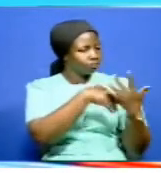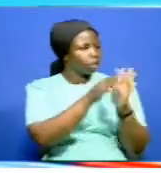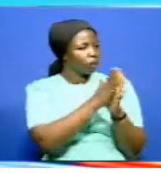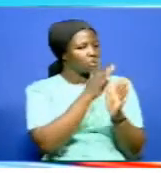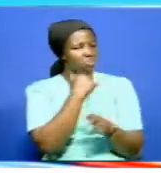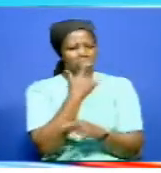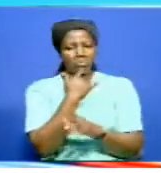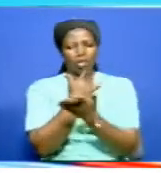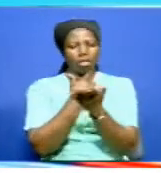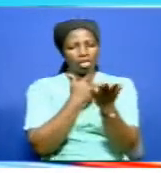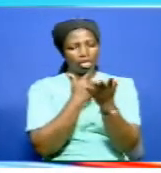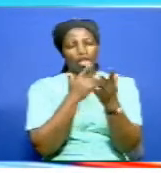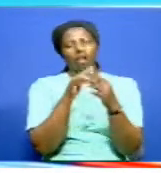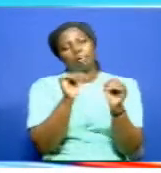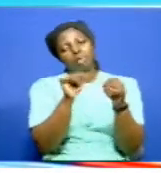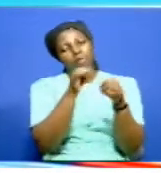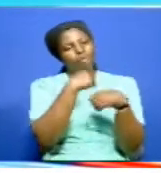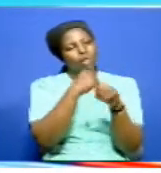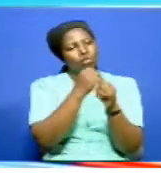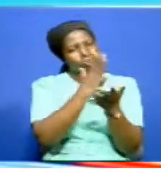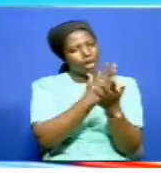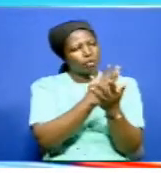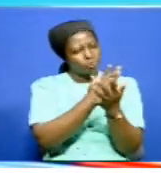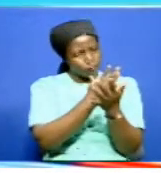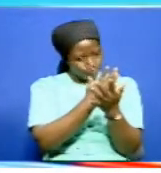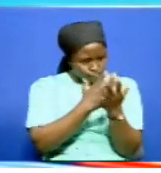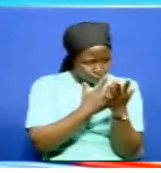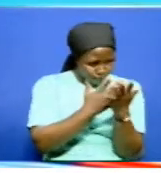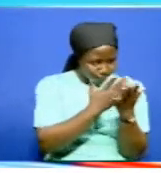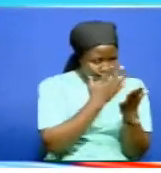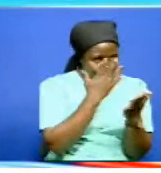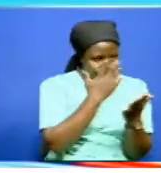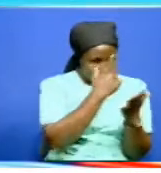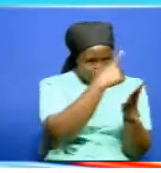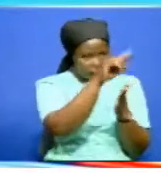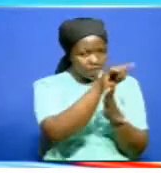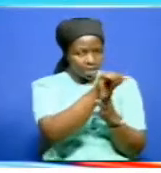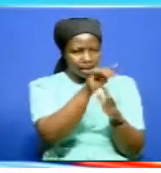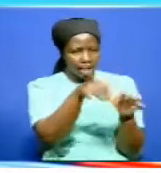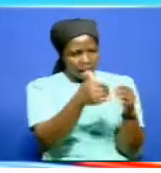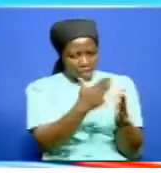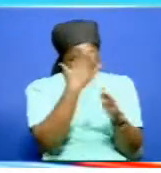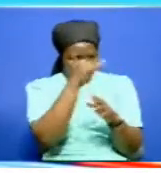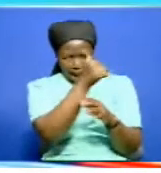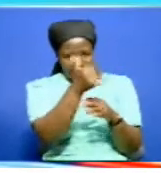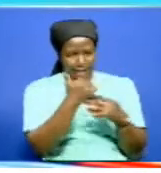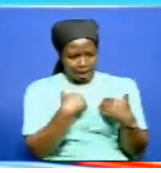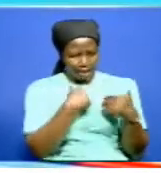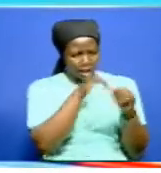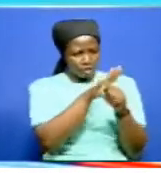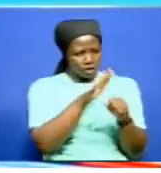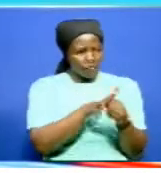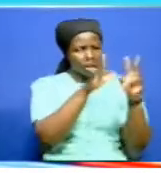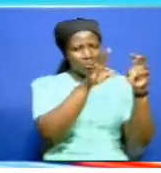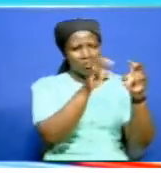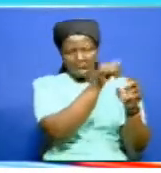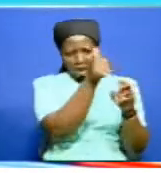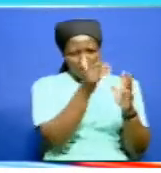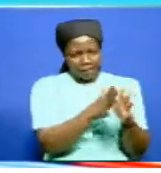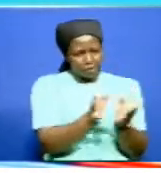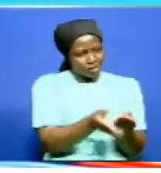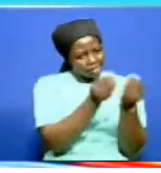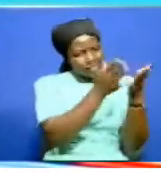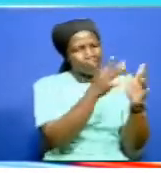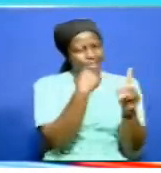that you proof seal this? Because the other one actually had a lot of issues, somebody giving out another number, somebody giving out somebody else's